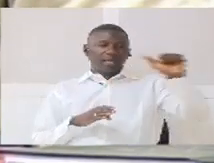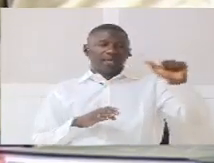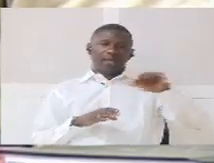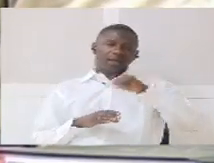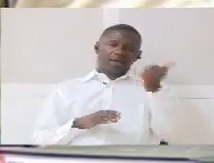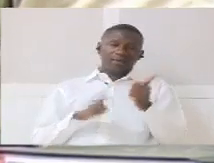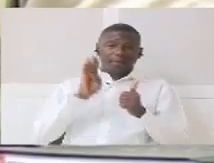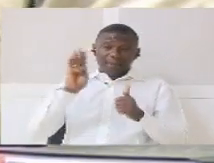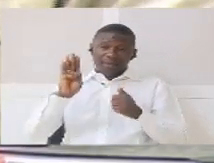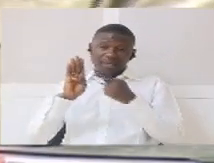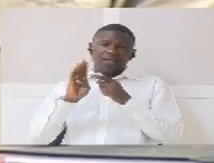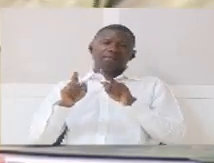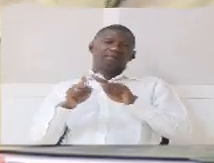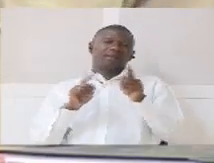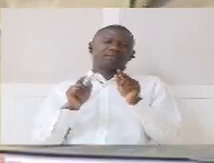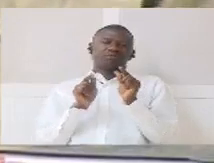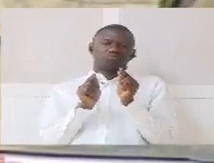minimal.